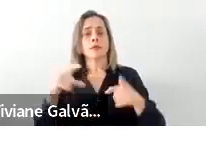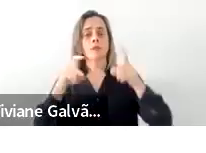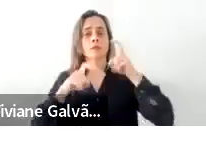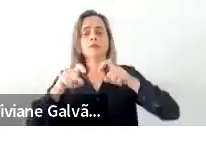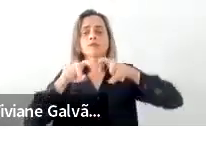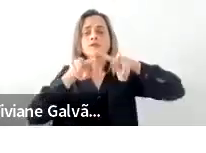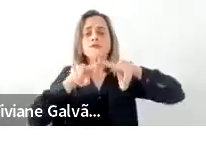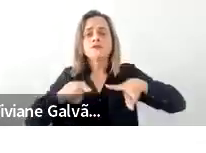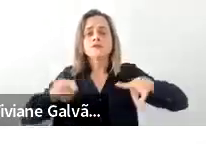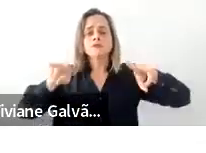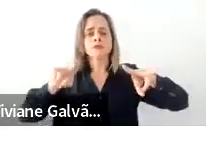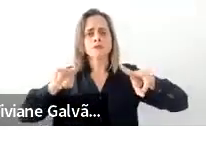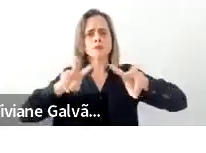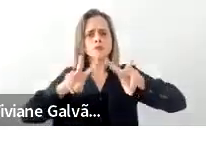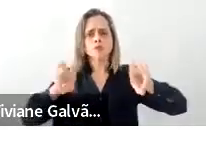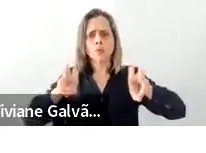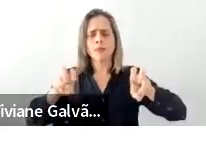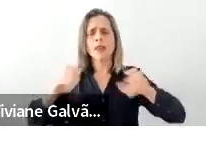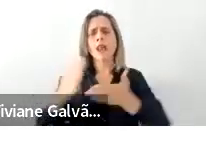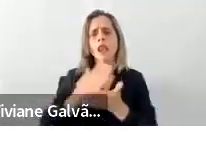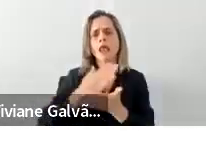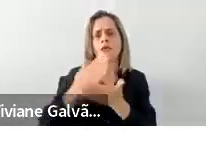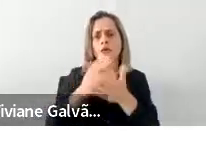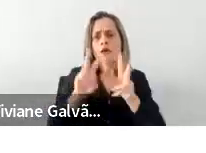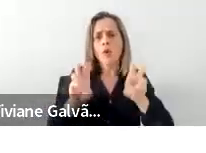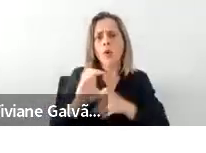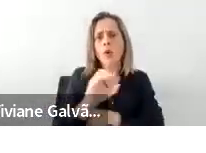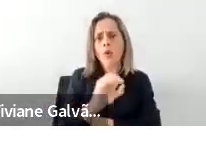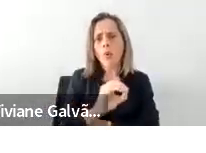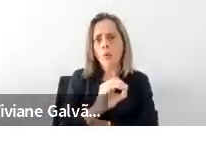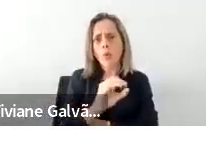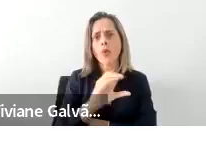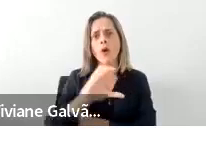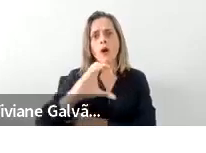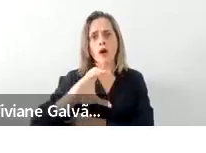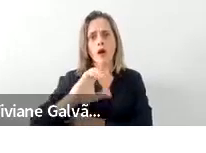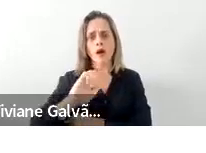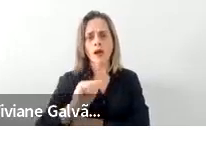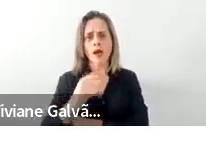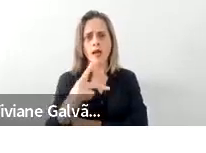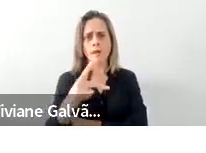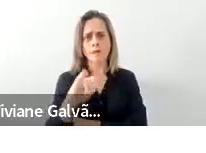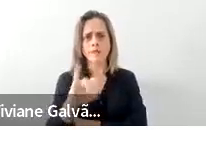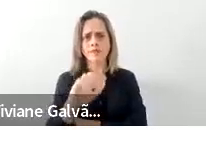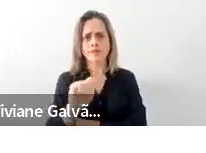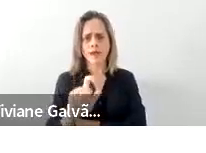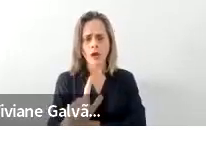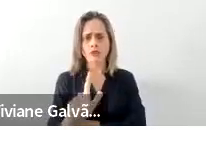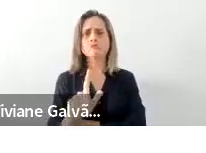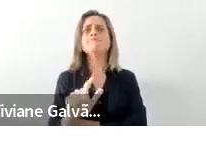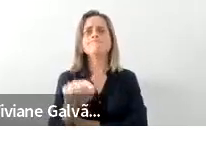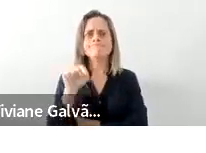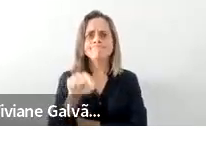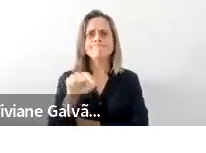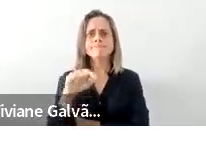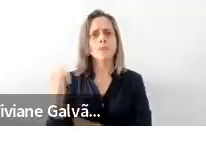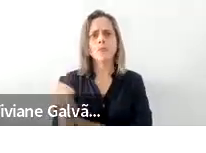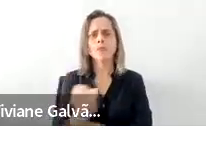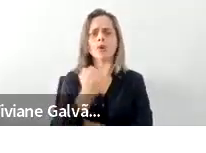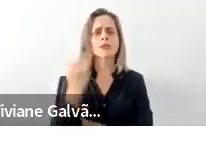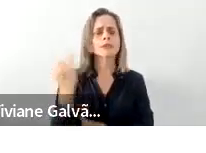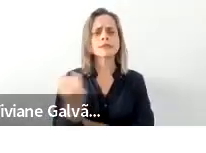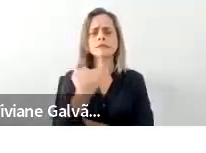And so it's an important question for us to ask whether and to what